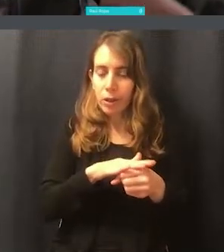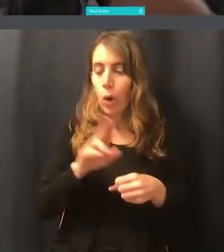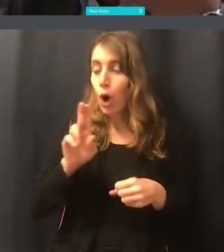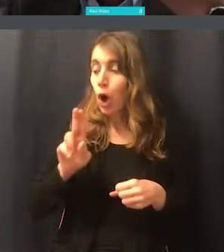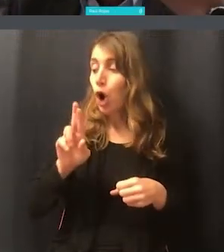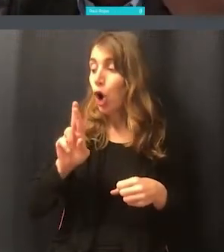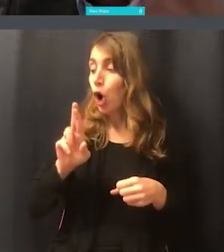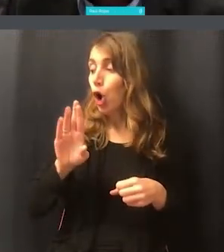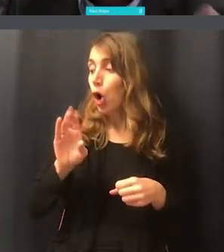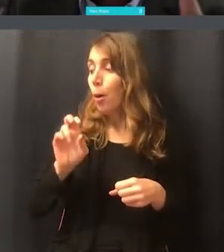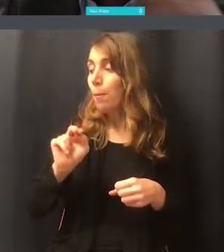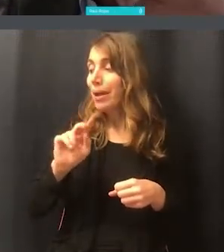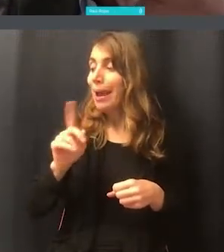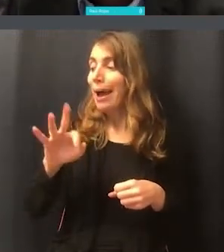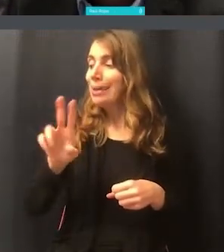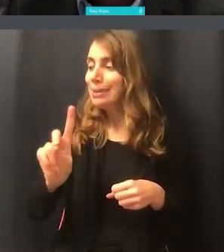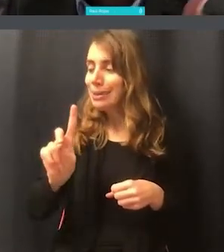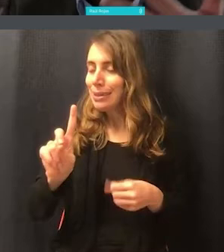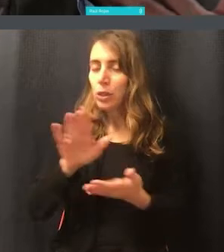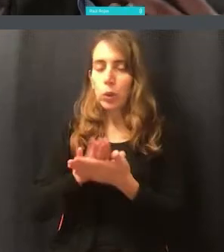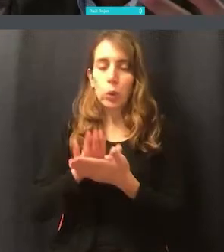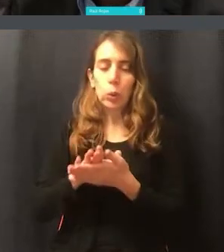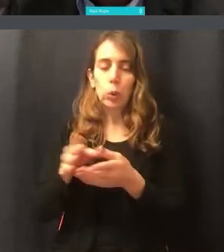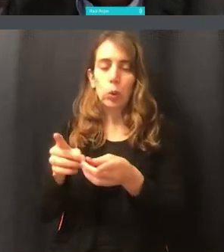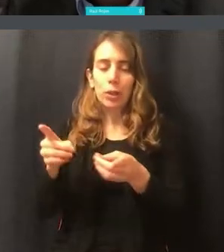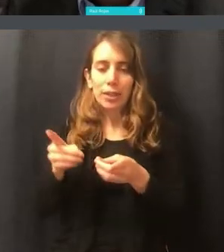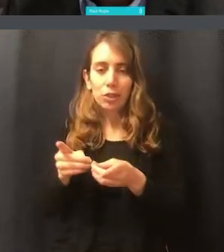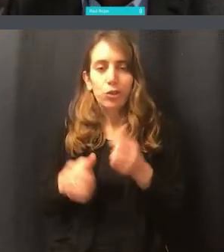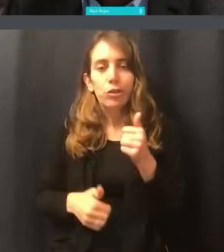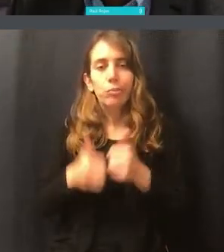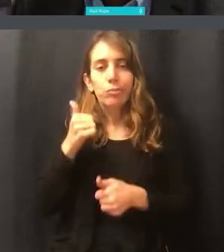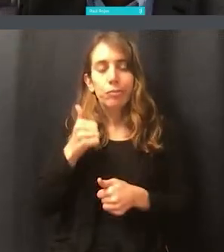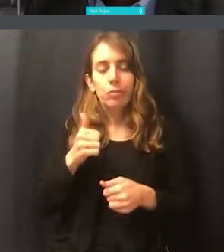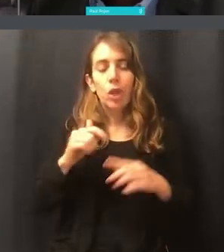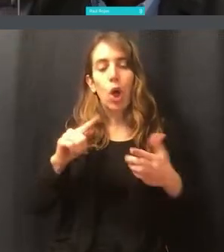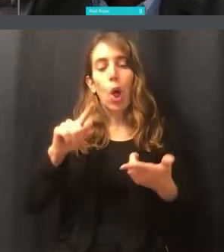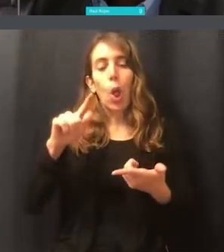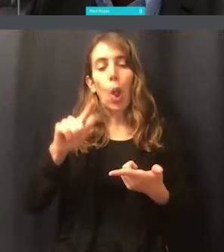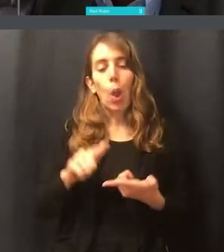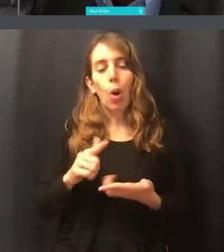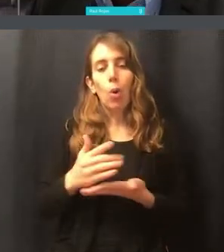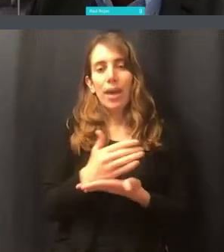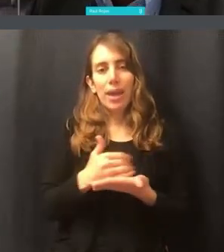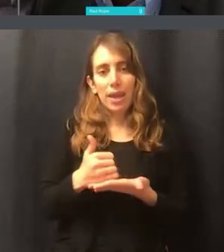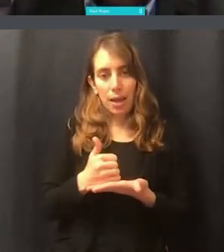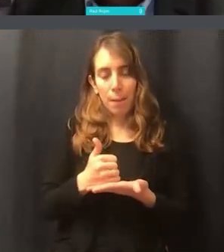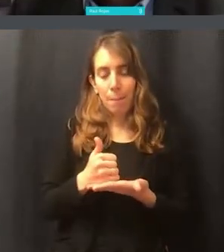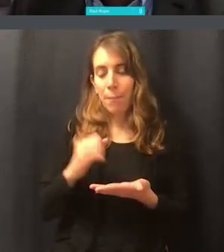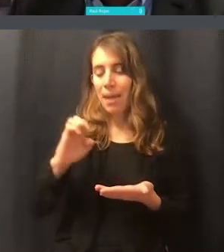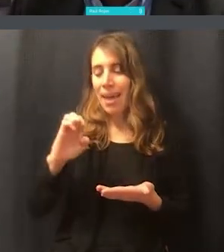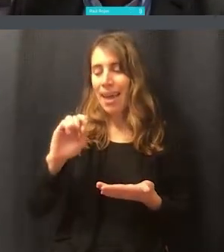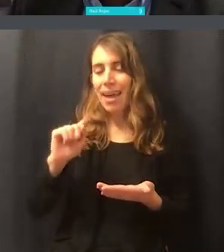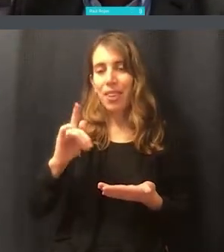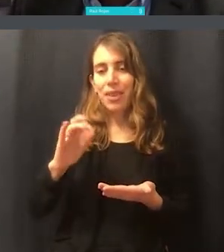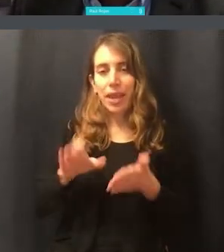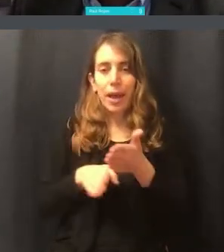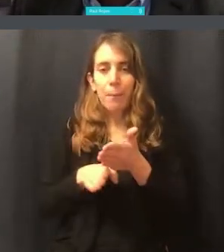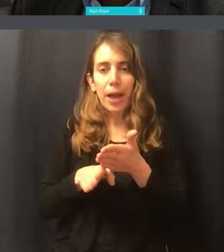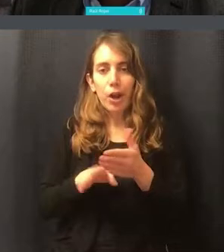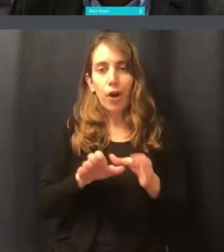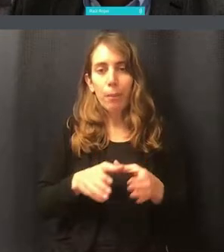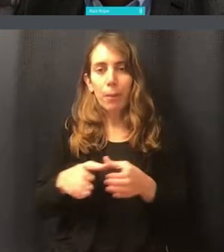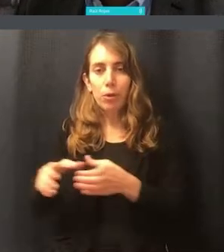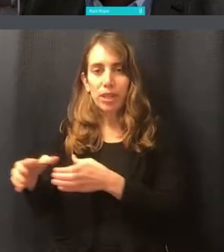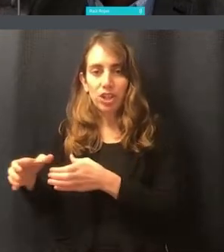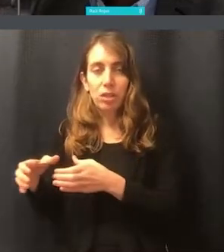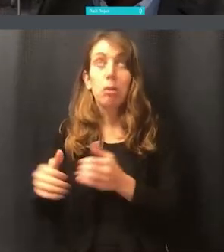They tend to be predominantly from low income, racial, ethnic minority populations, primarily being Hispanic. And these